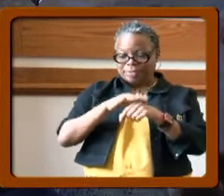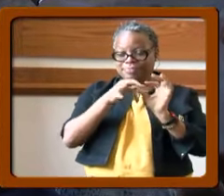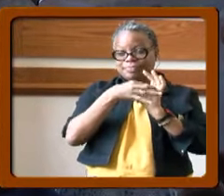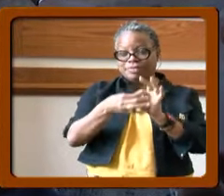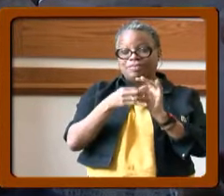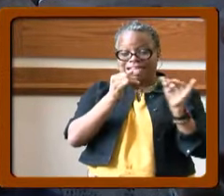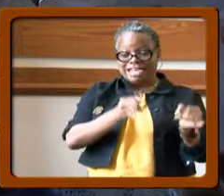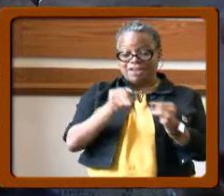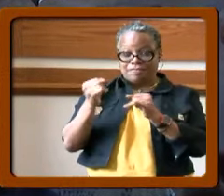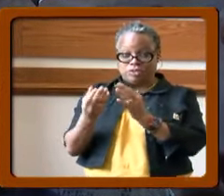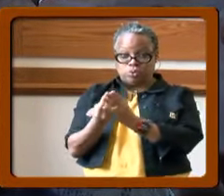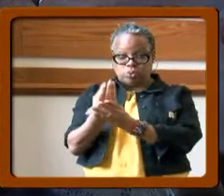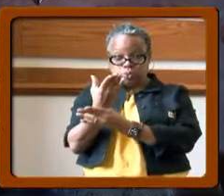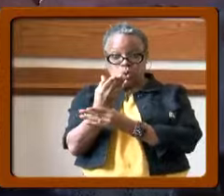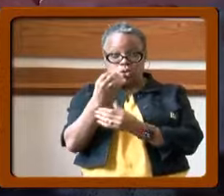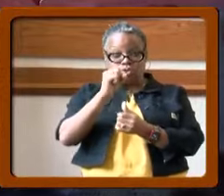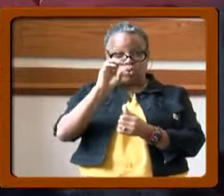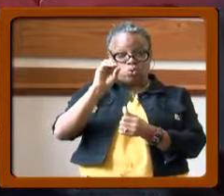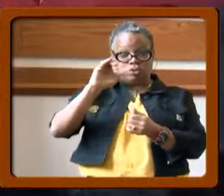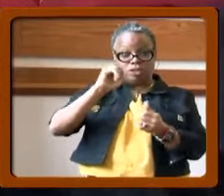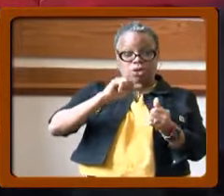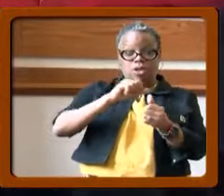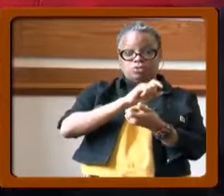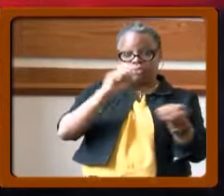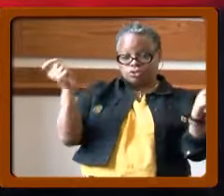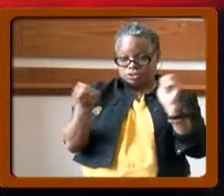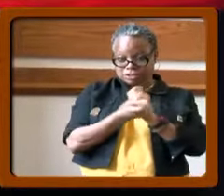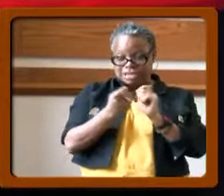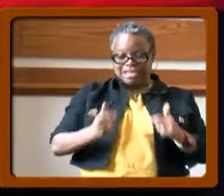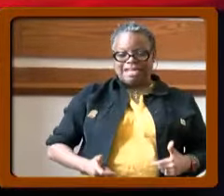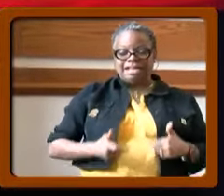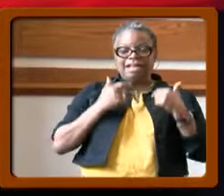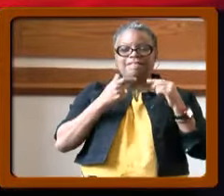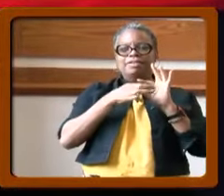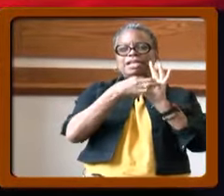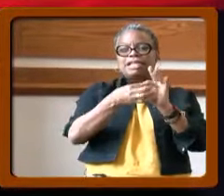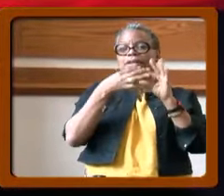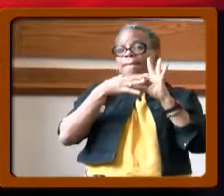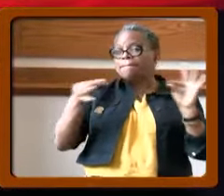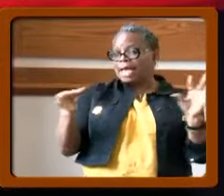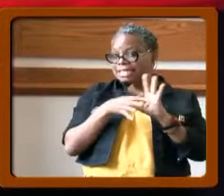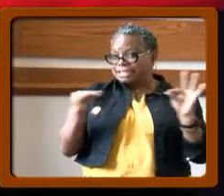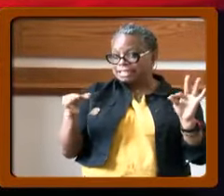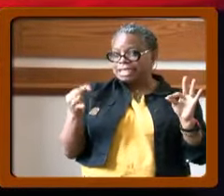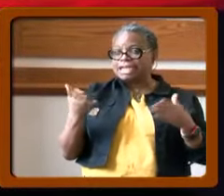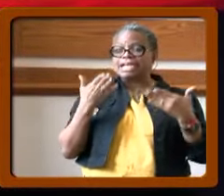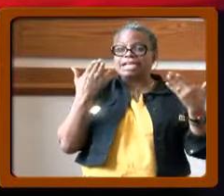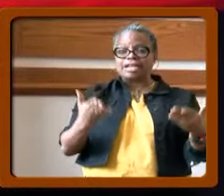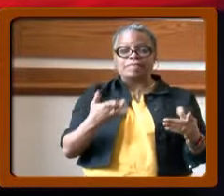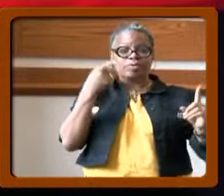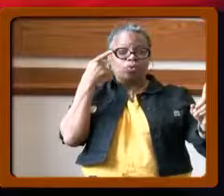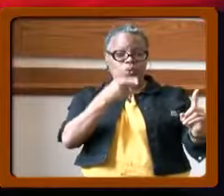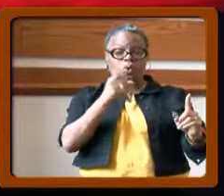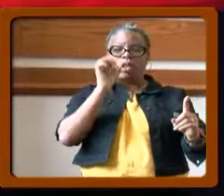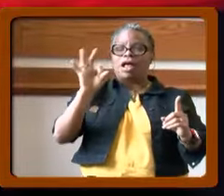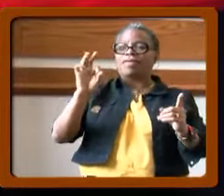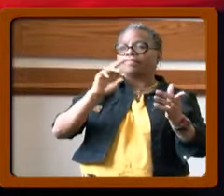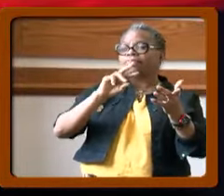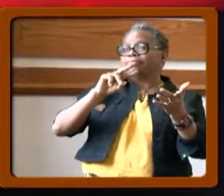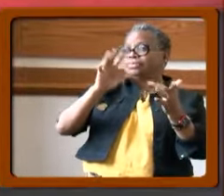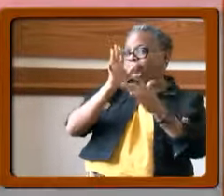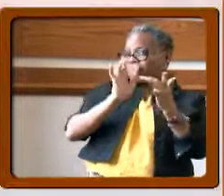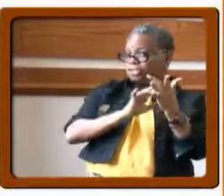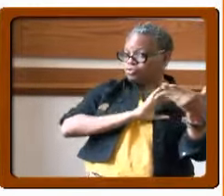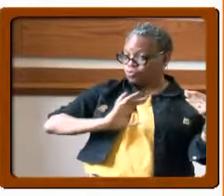to individual growth and social transformation through living in the message and carrying out the mission of Jesus